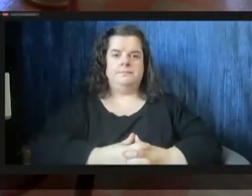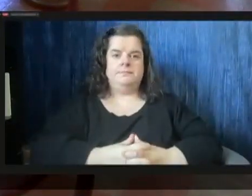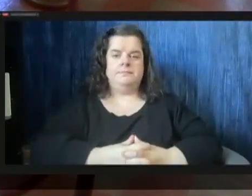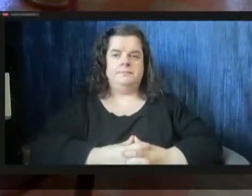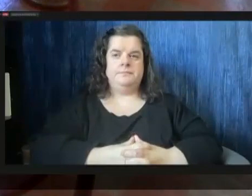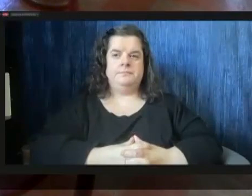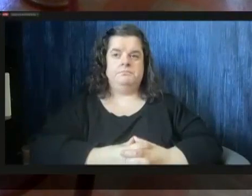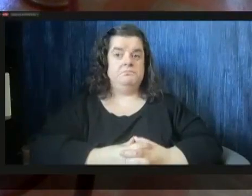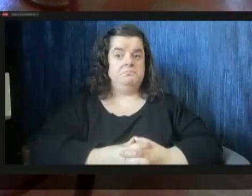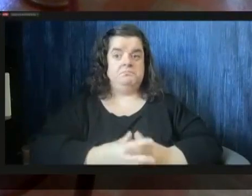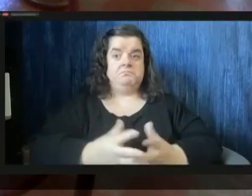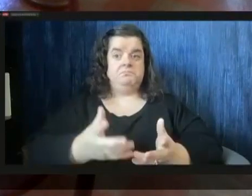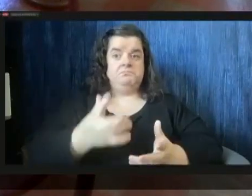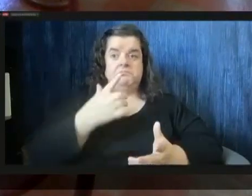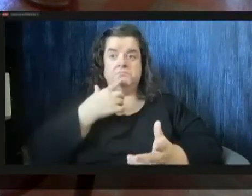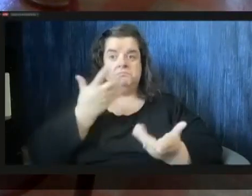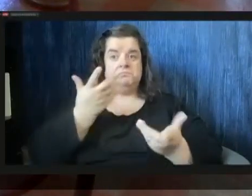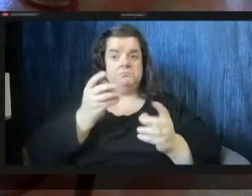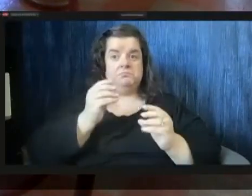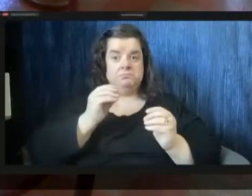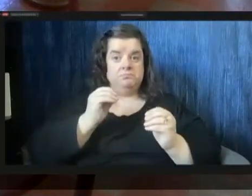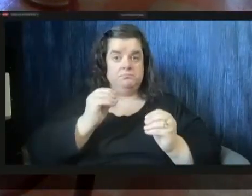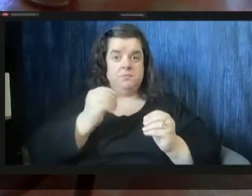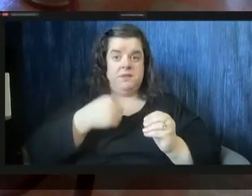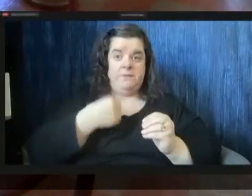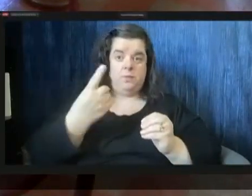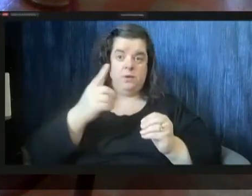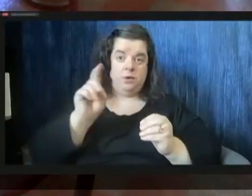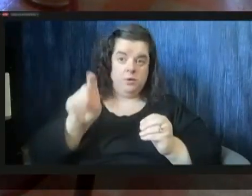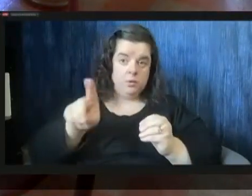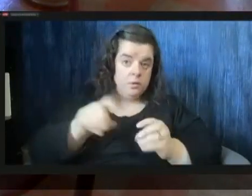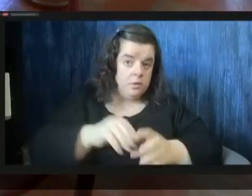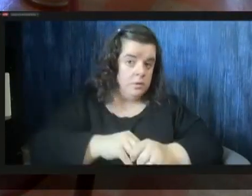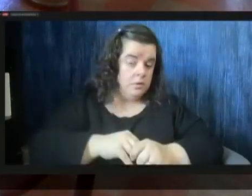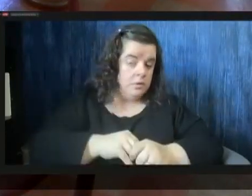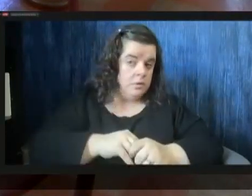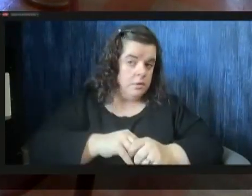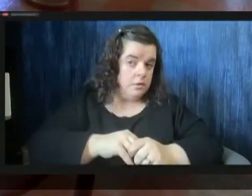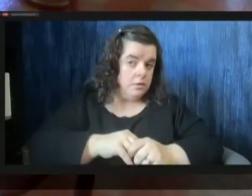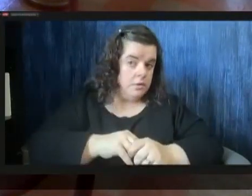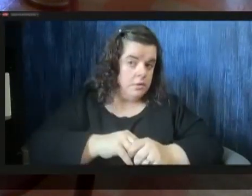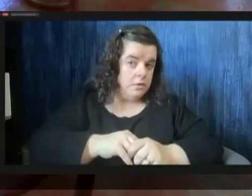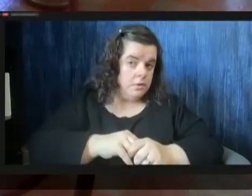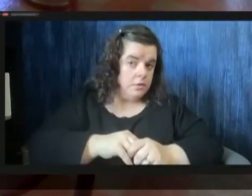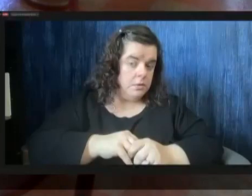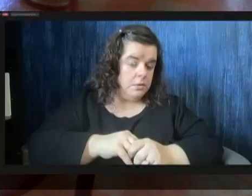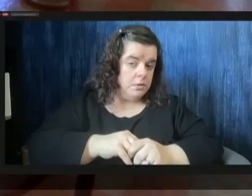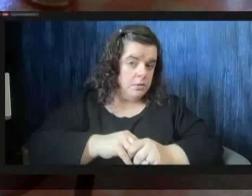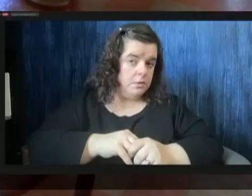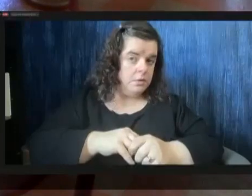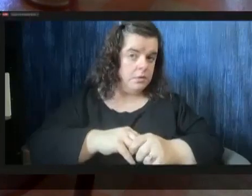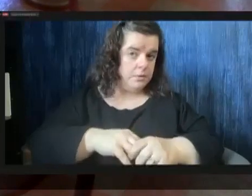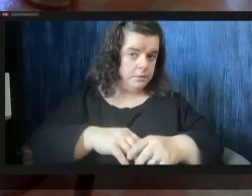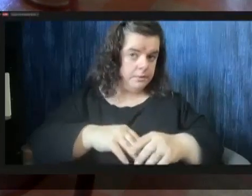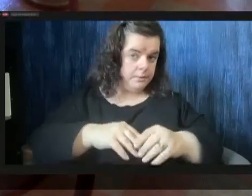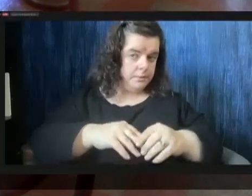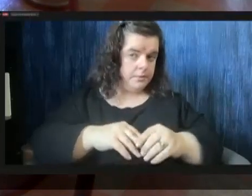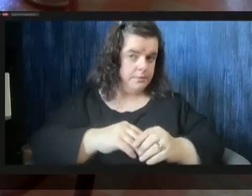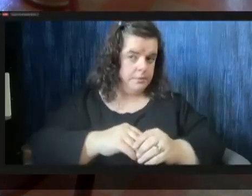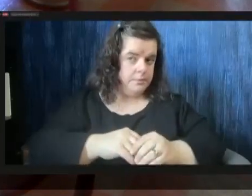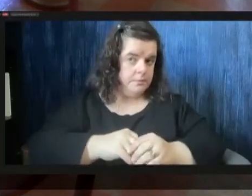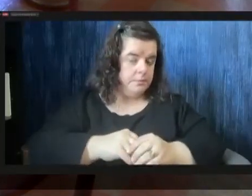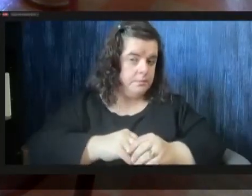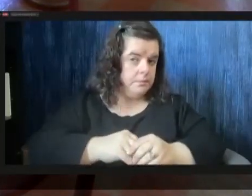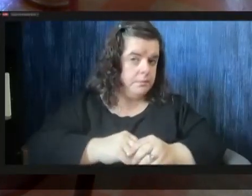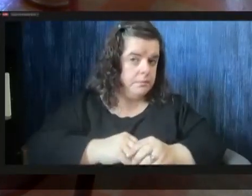disagree with anything that was said. I guess the only real question I would have is Director, Ms. Malines has already given some recommendations